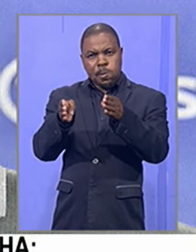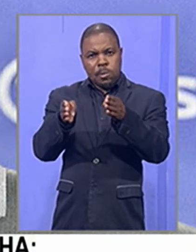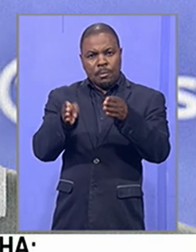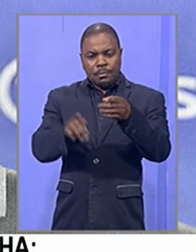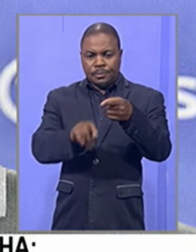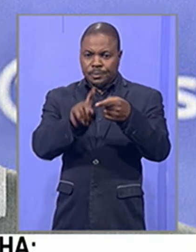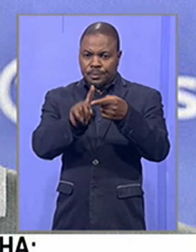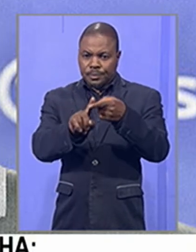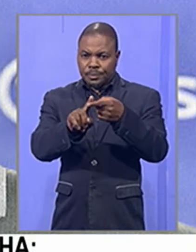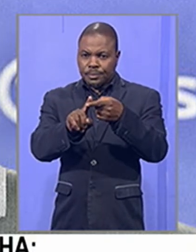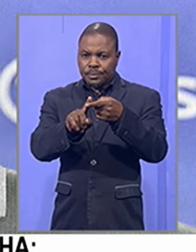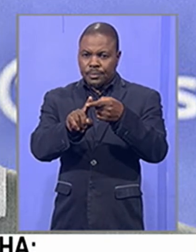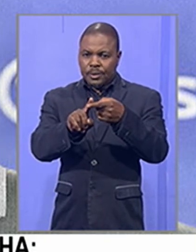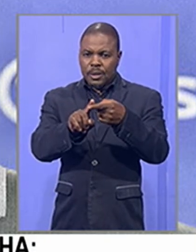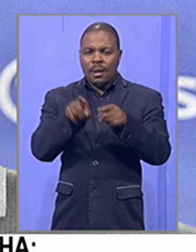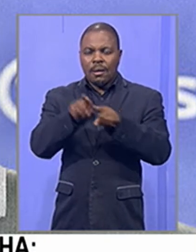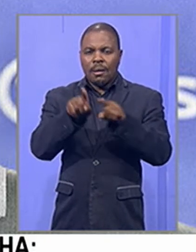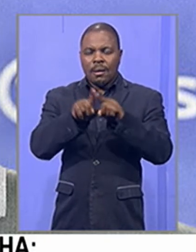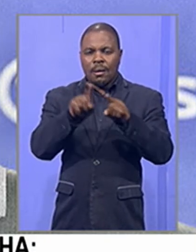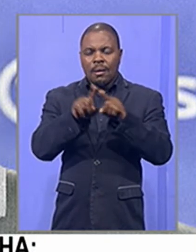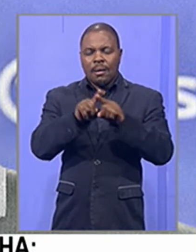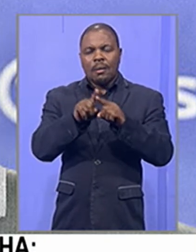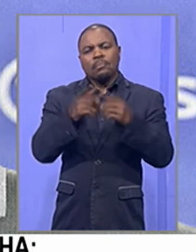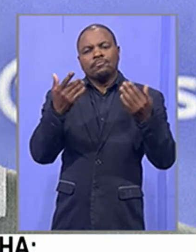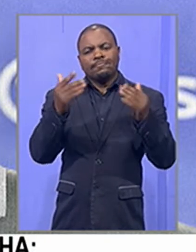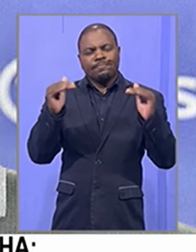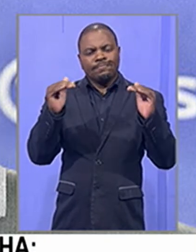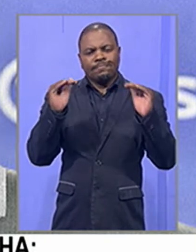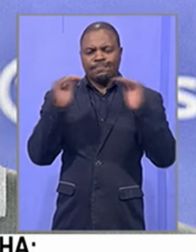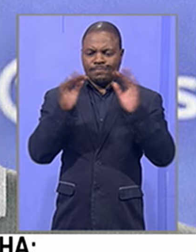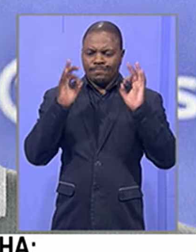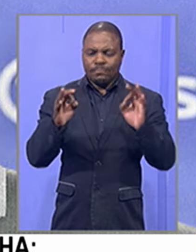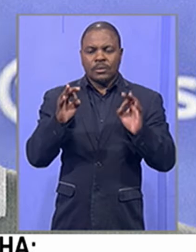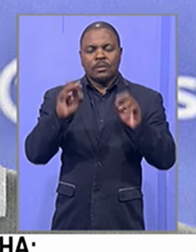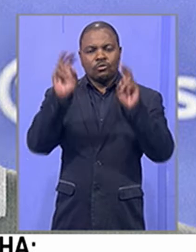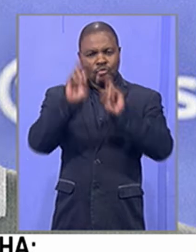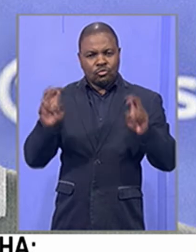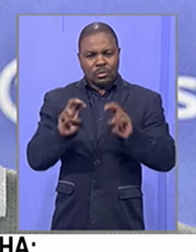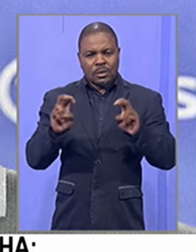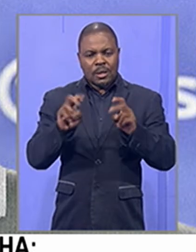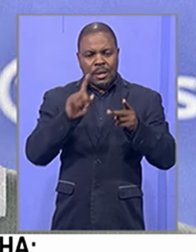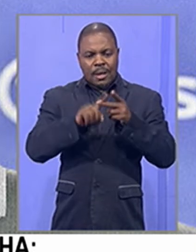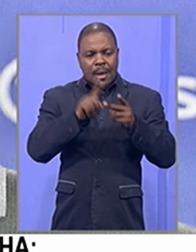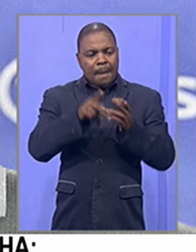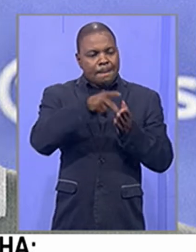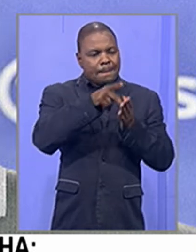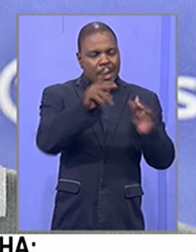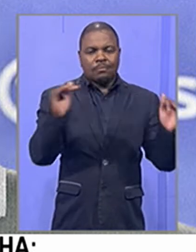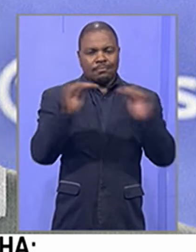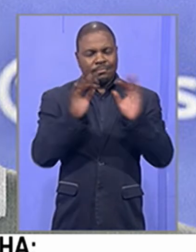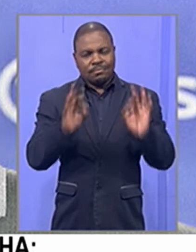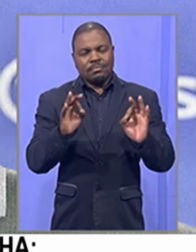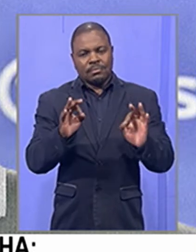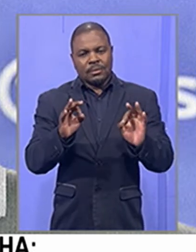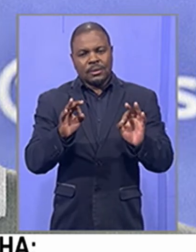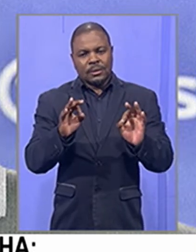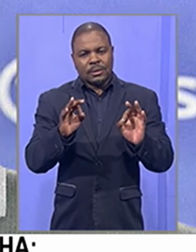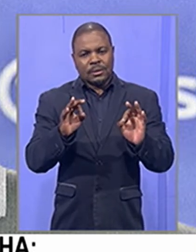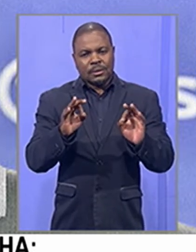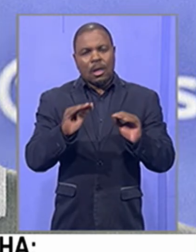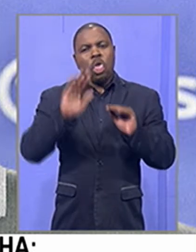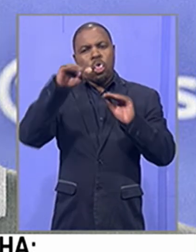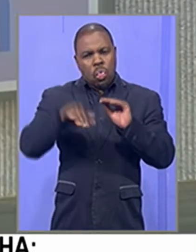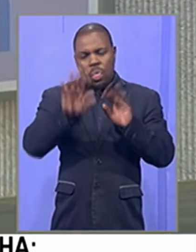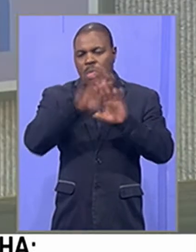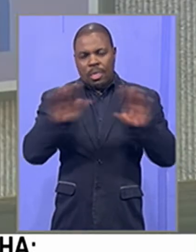Those are a fixed contract which has a fixed electricity price and a fixed amount